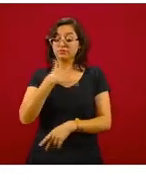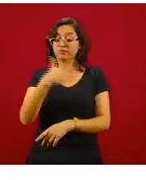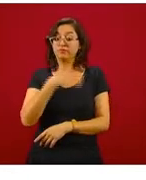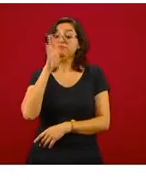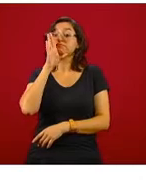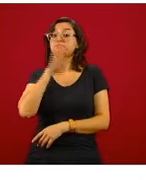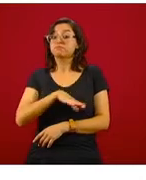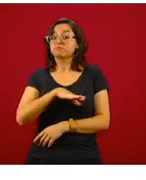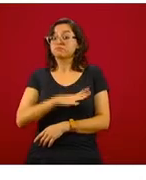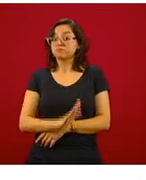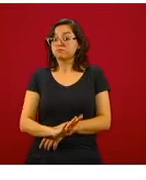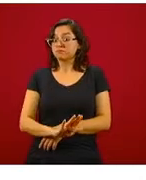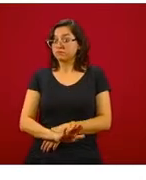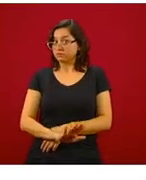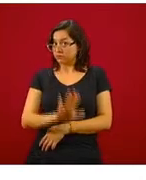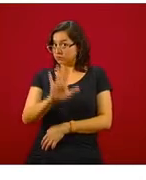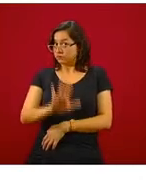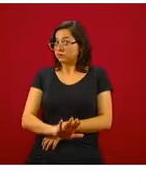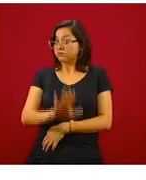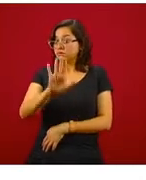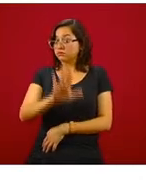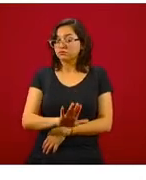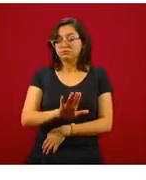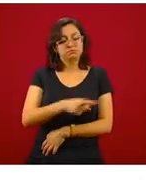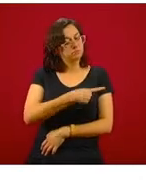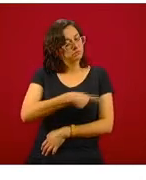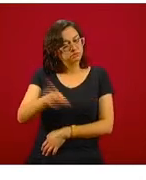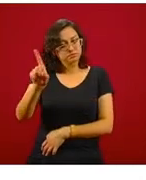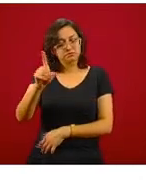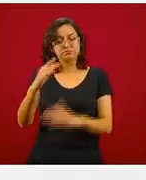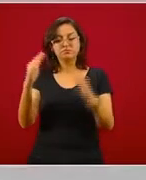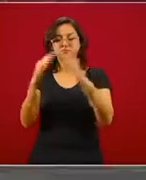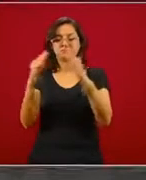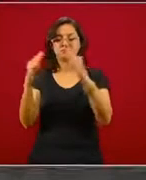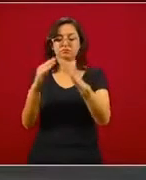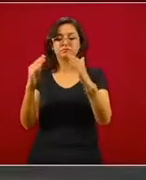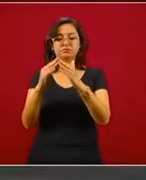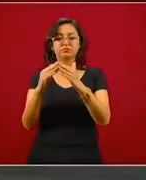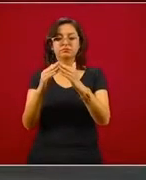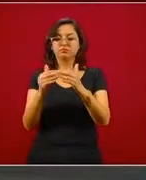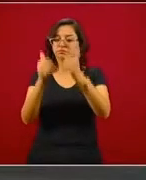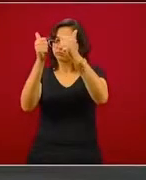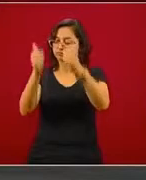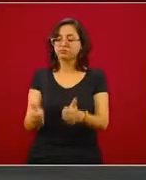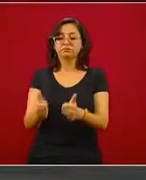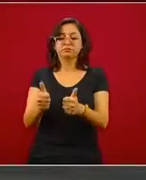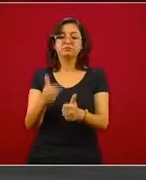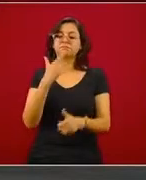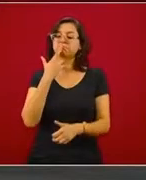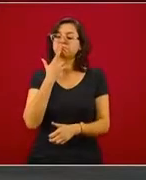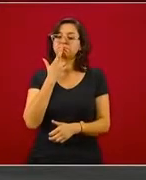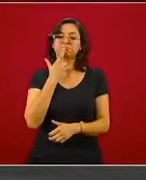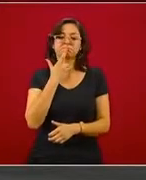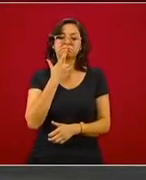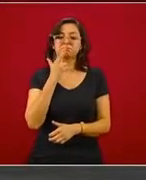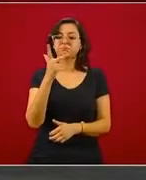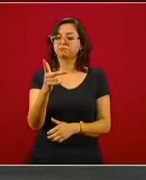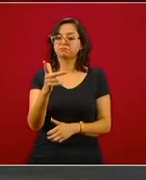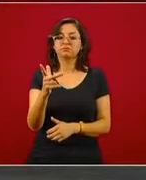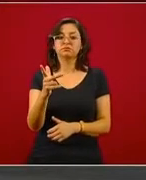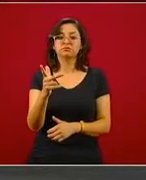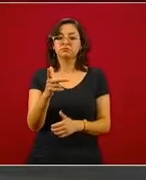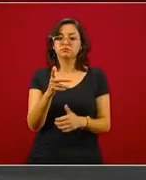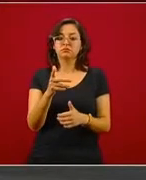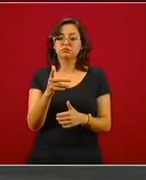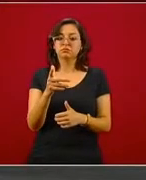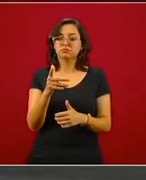regards to symptoms, and have a very clear policy of employee who has or signs of COVID. They might